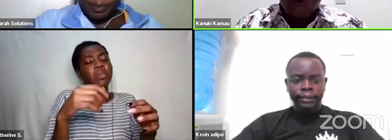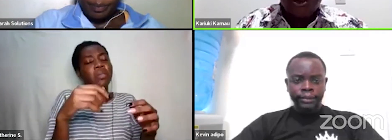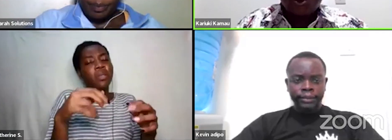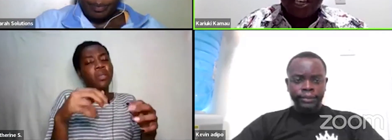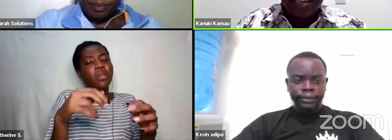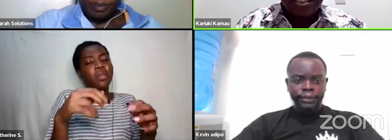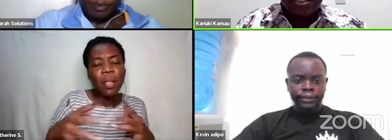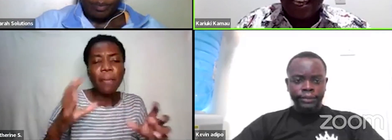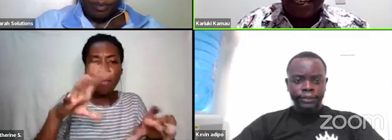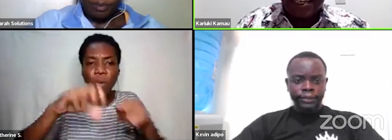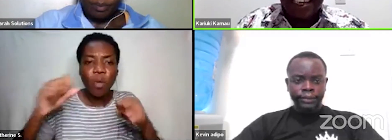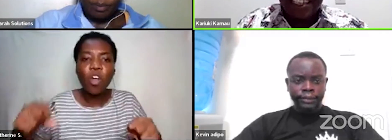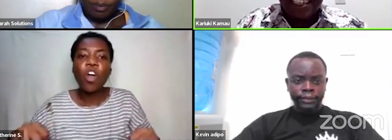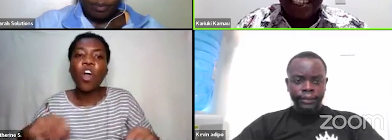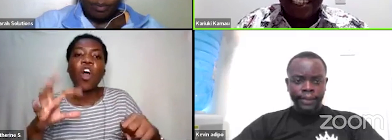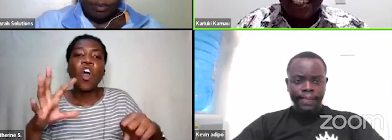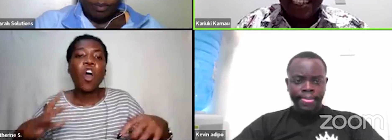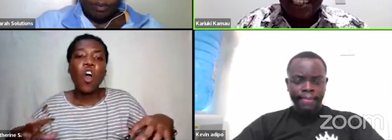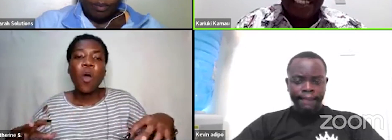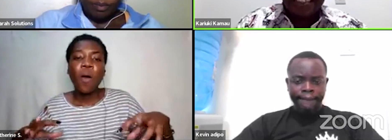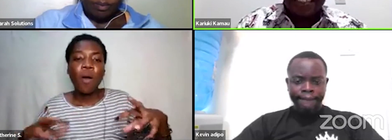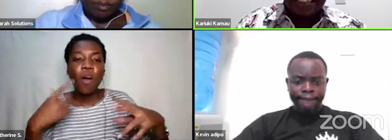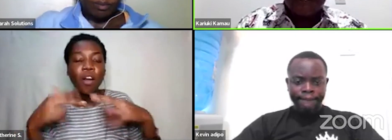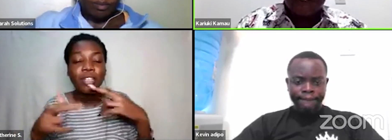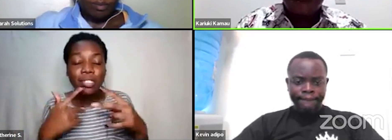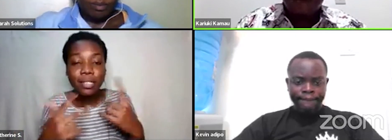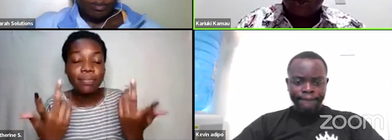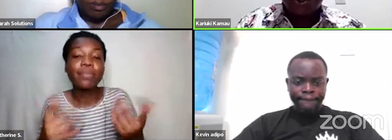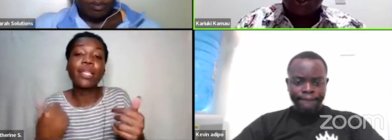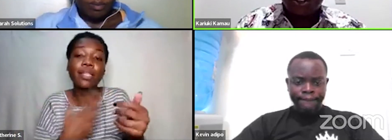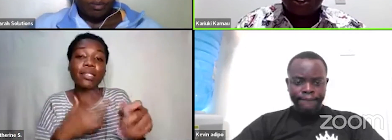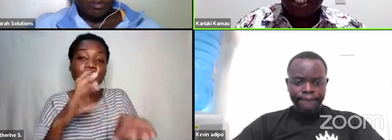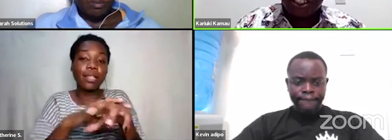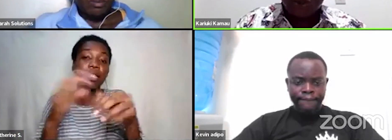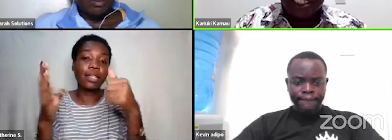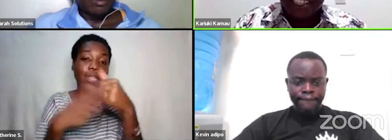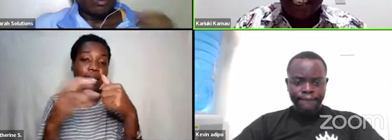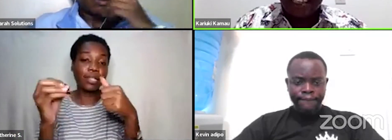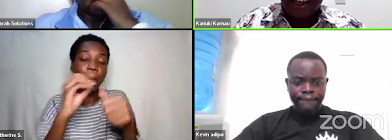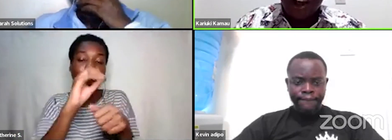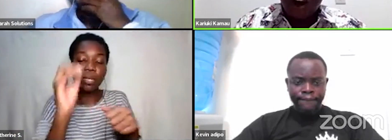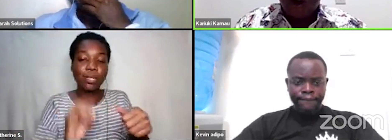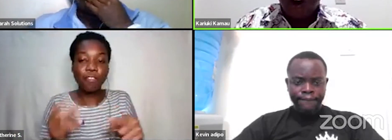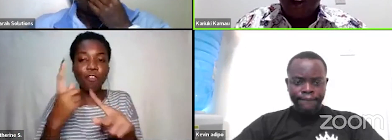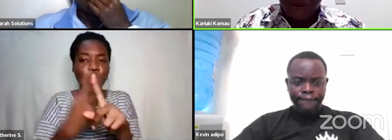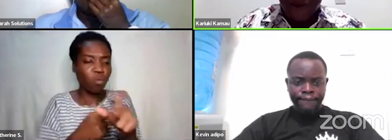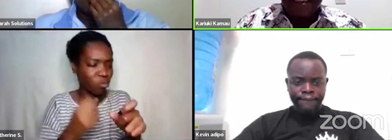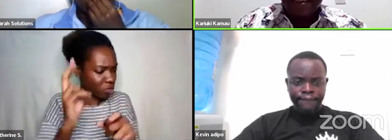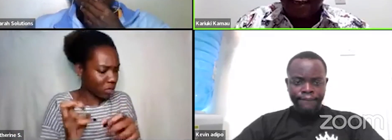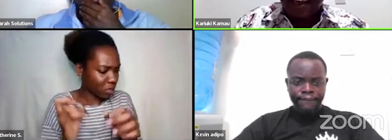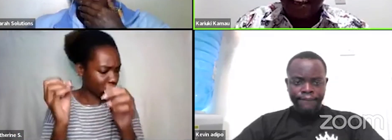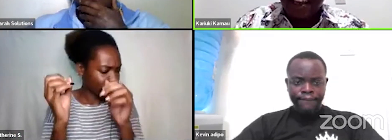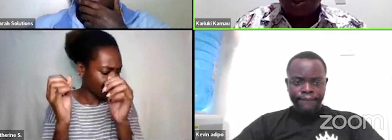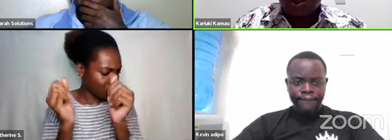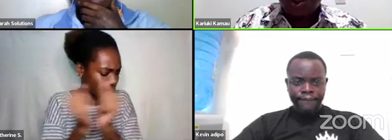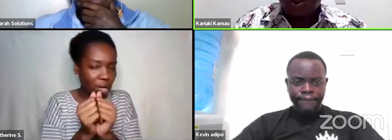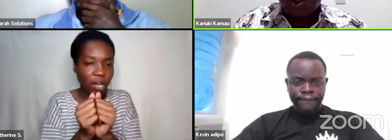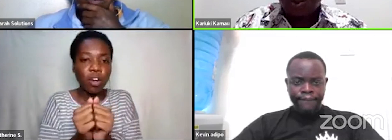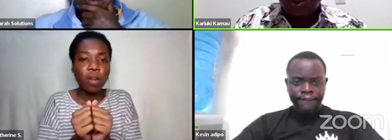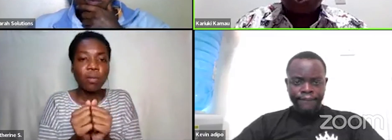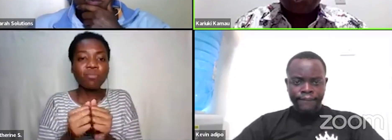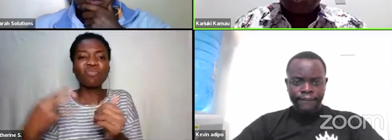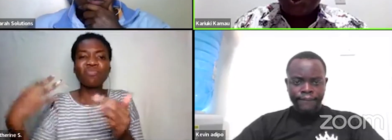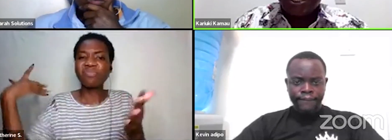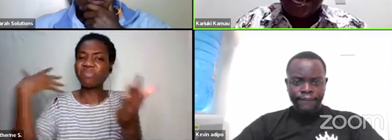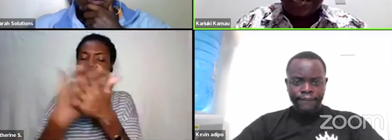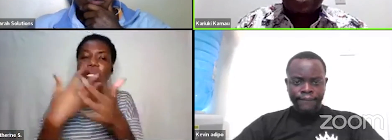hotels. We used to get 90% from 2010 all the way to